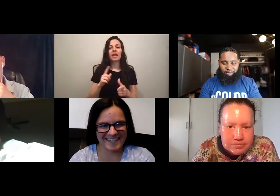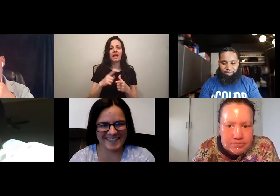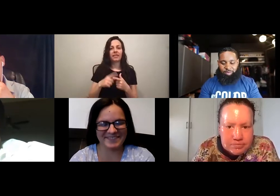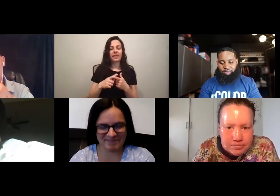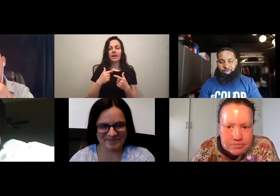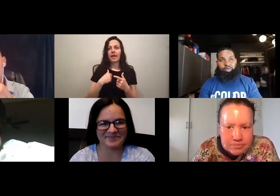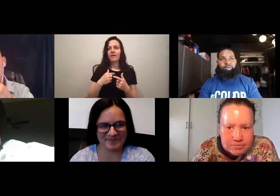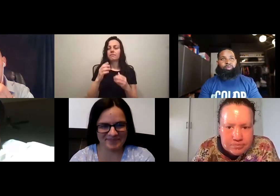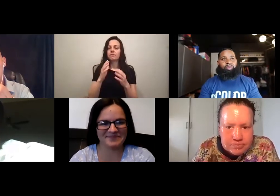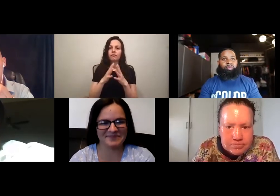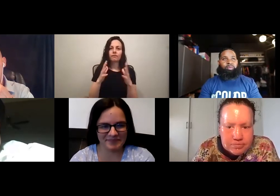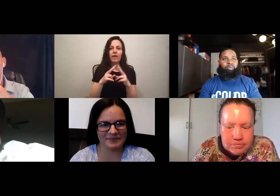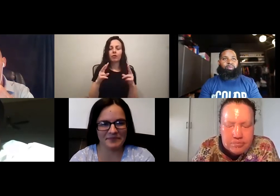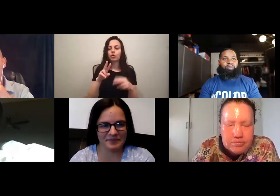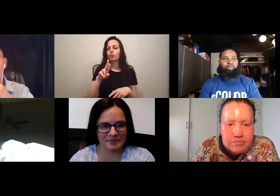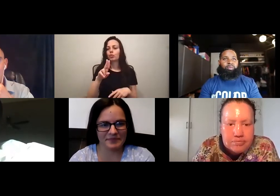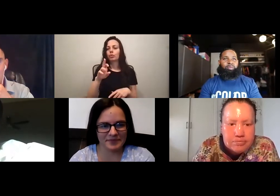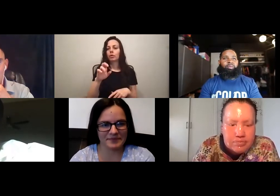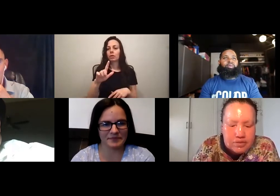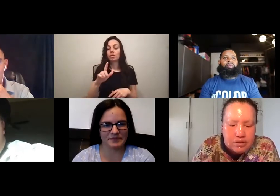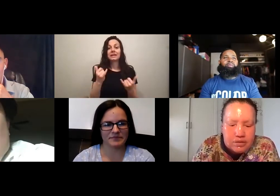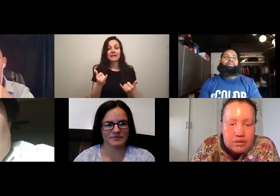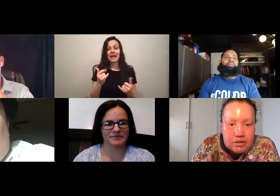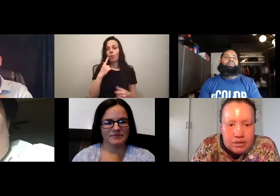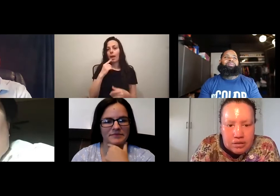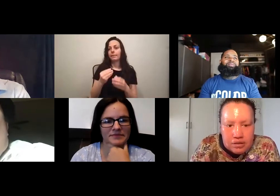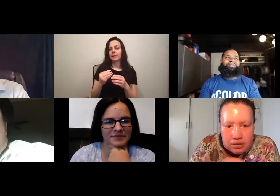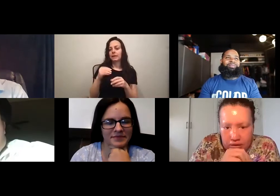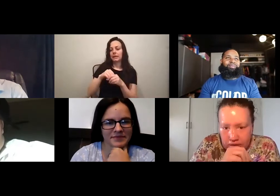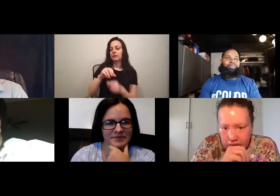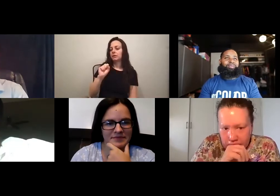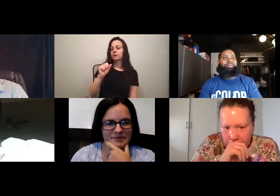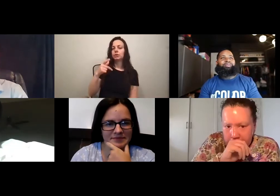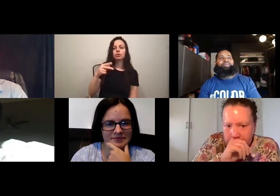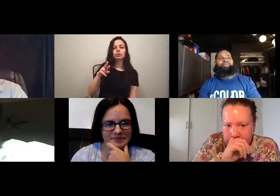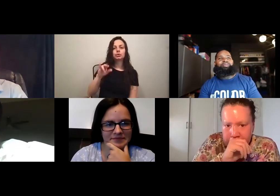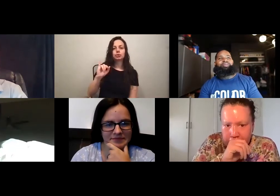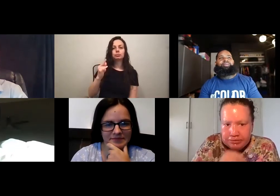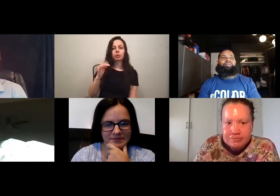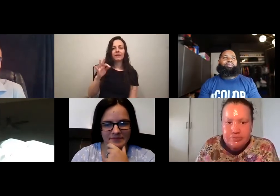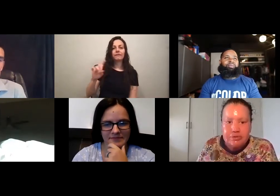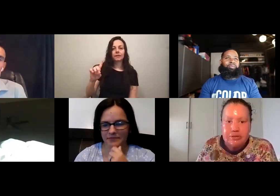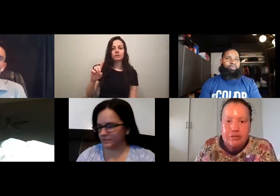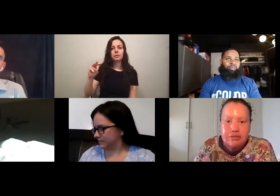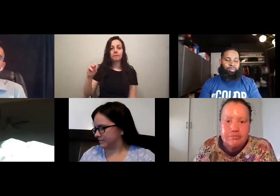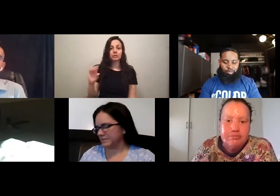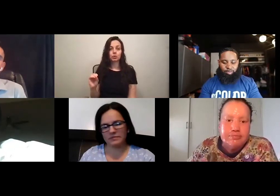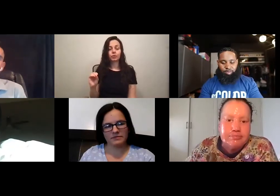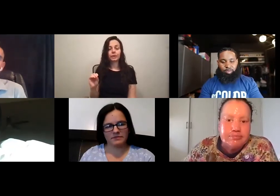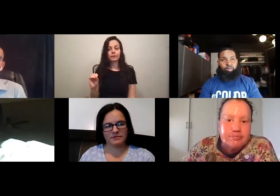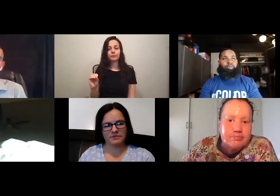residents. And currently I'm in Springfield, Missouri. I forgot to mention that earlier in my intro. I